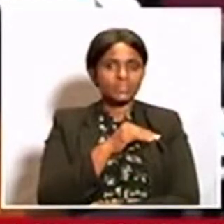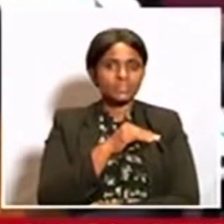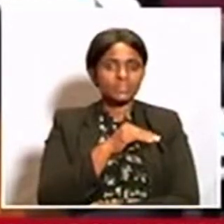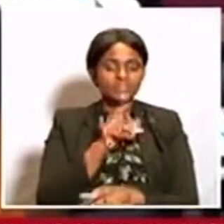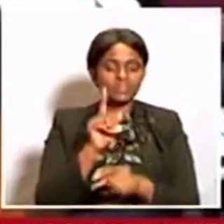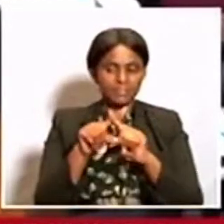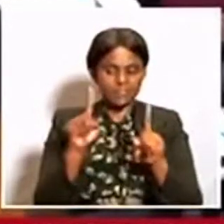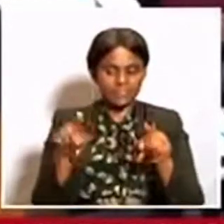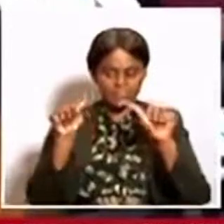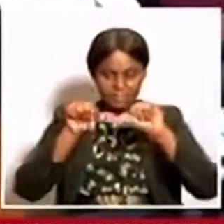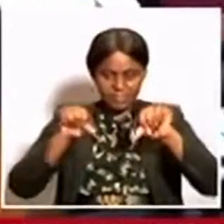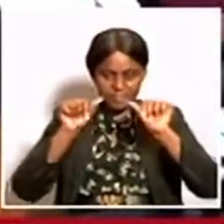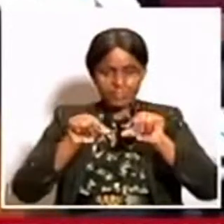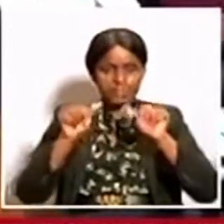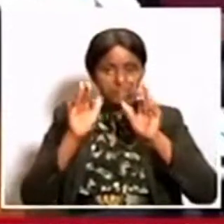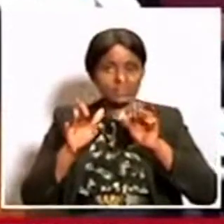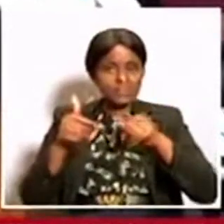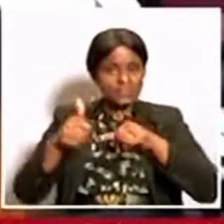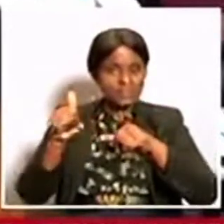the auditor